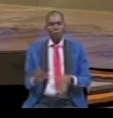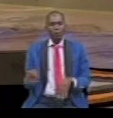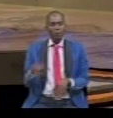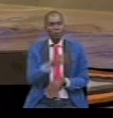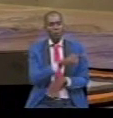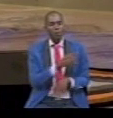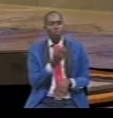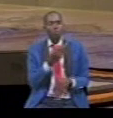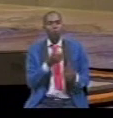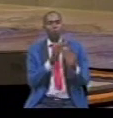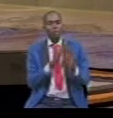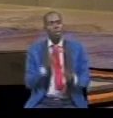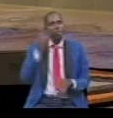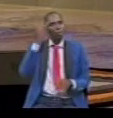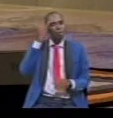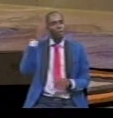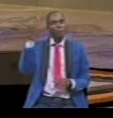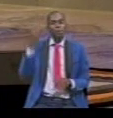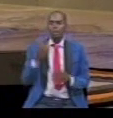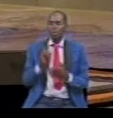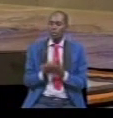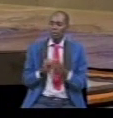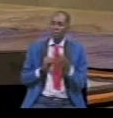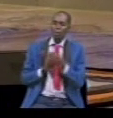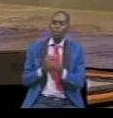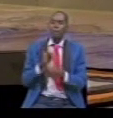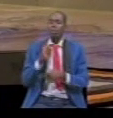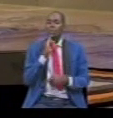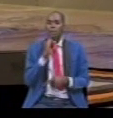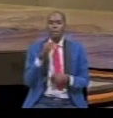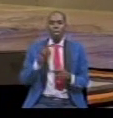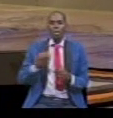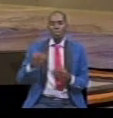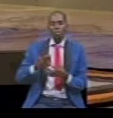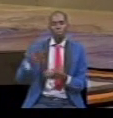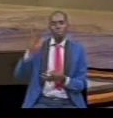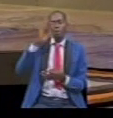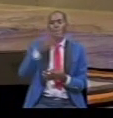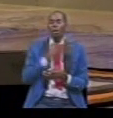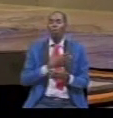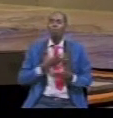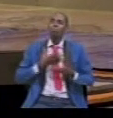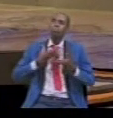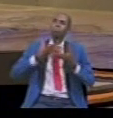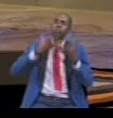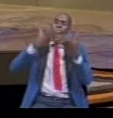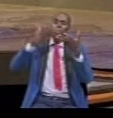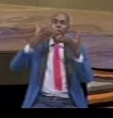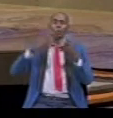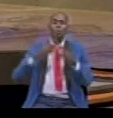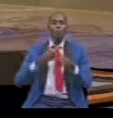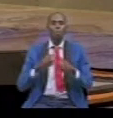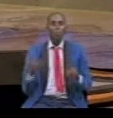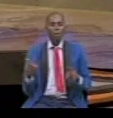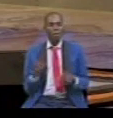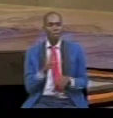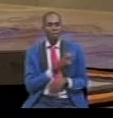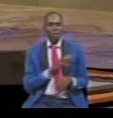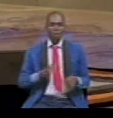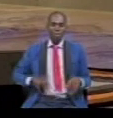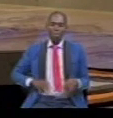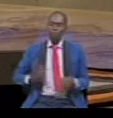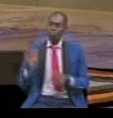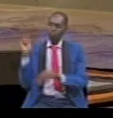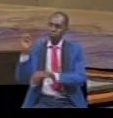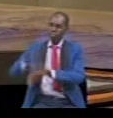been a spirit, and they cried out. But he conquered the tempest.